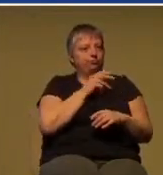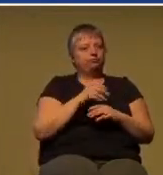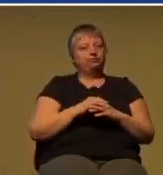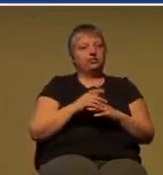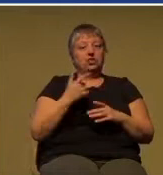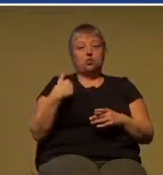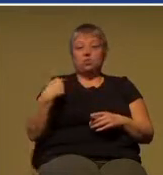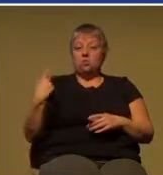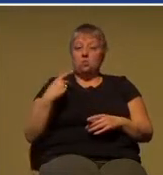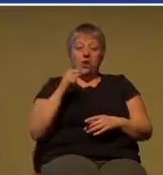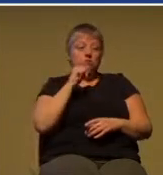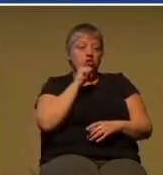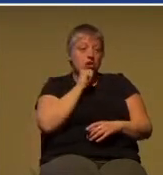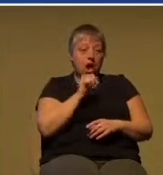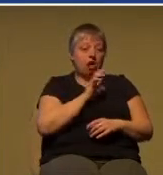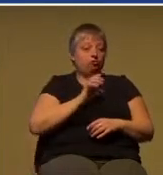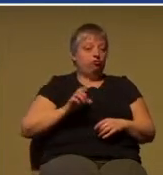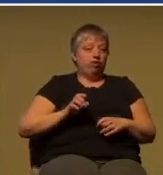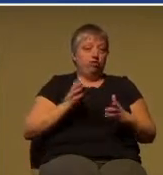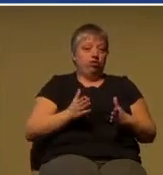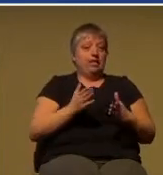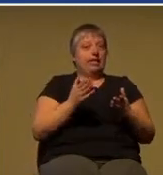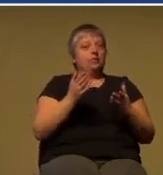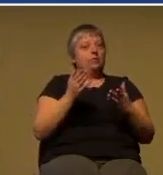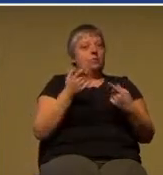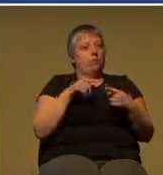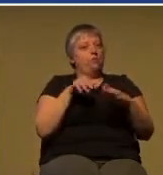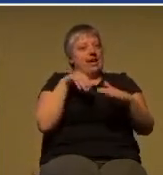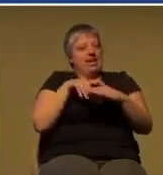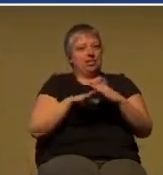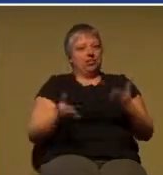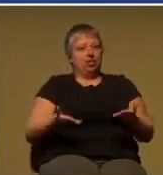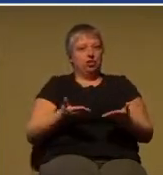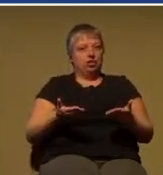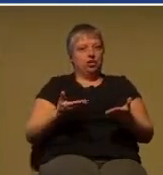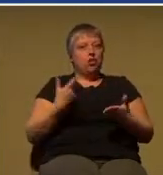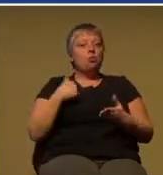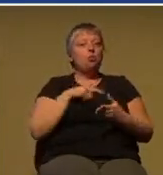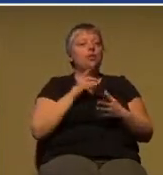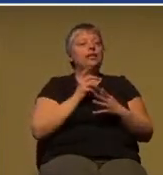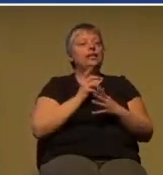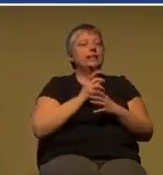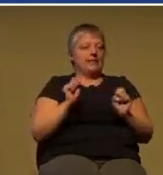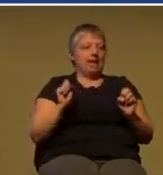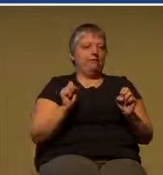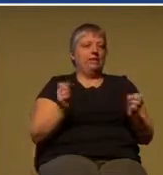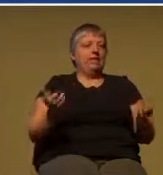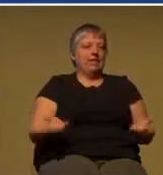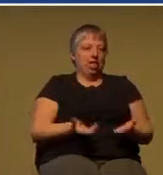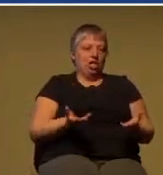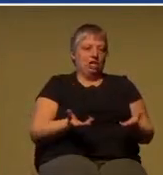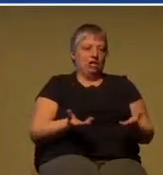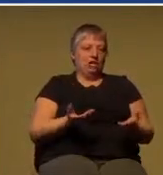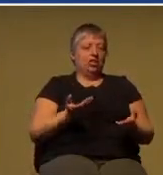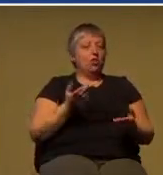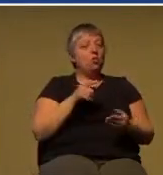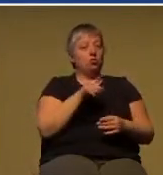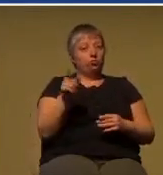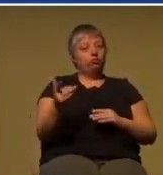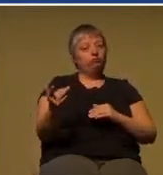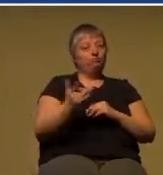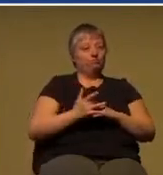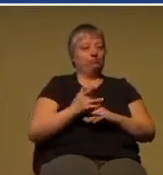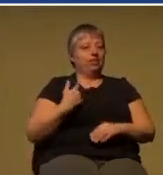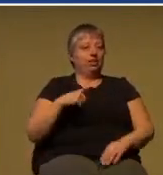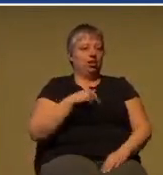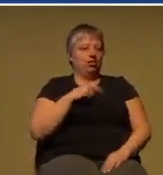first walked in the doors of Maranatha. We got saved, so we were reached by you, You can hear Debra's story, and you know the restoration